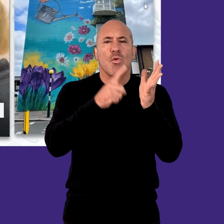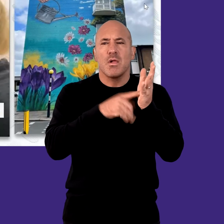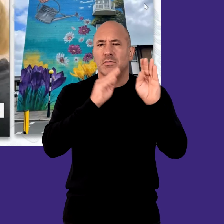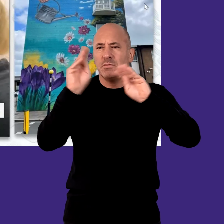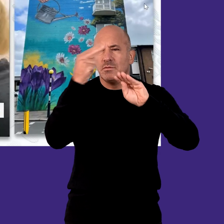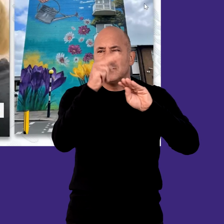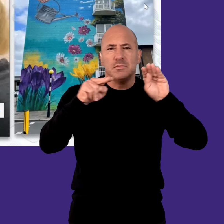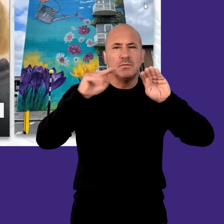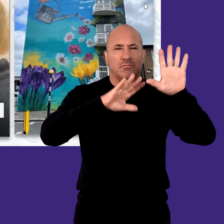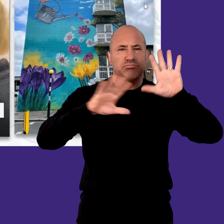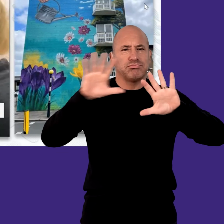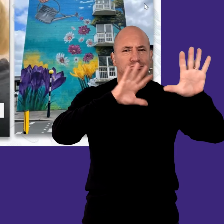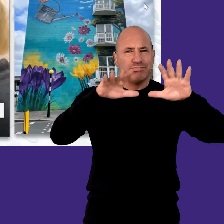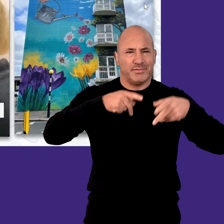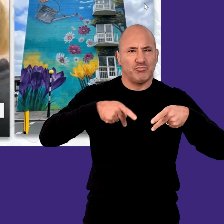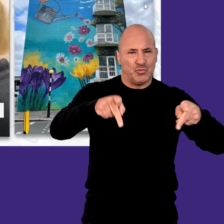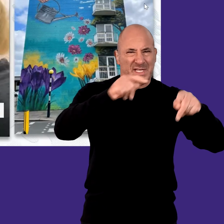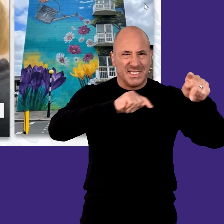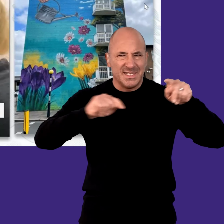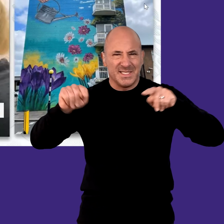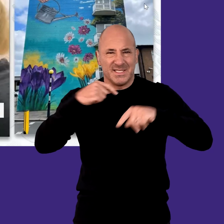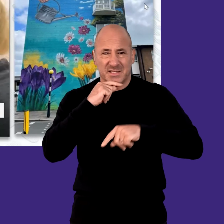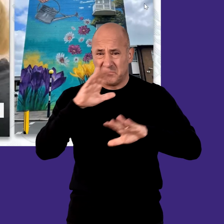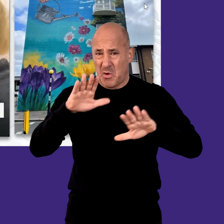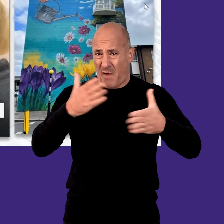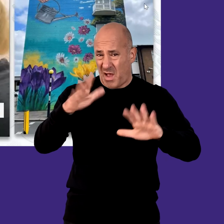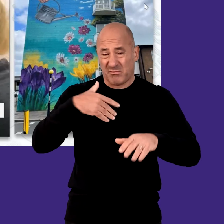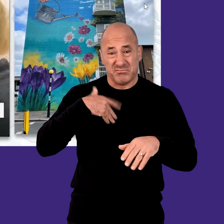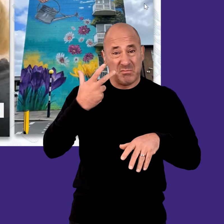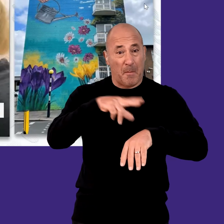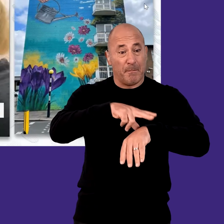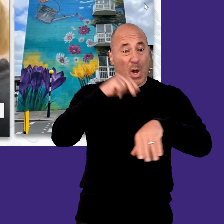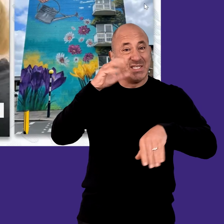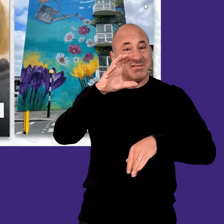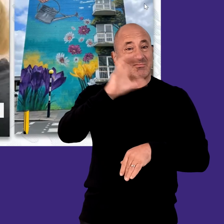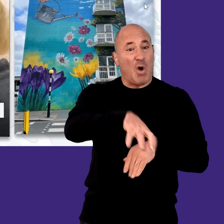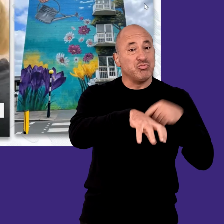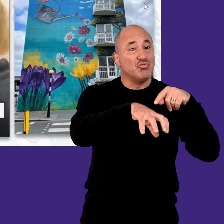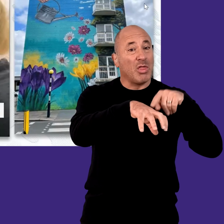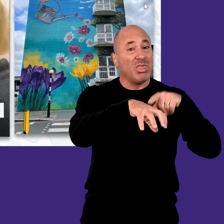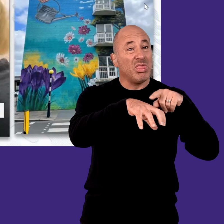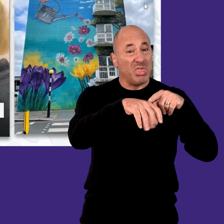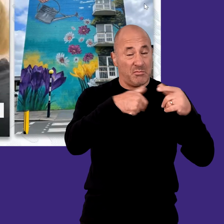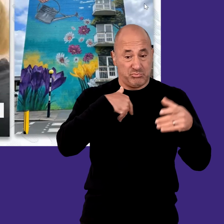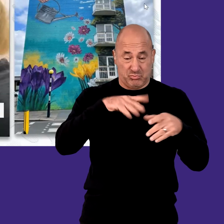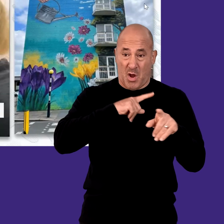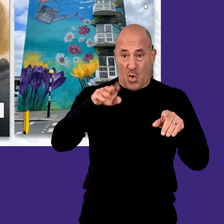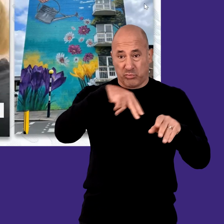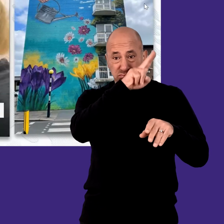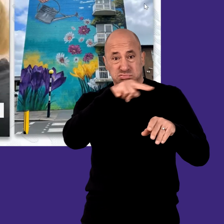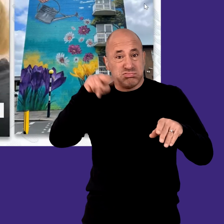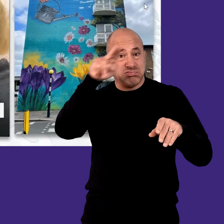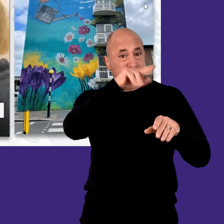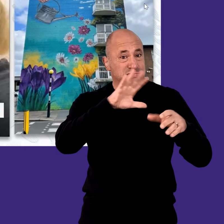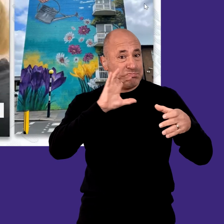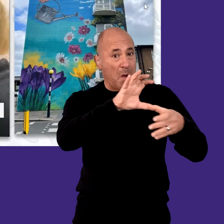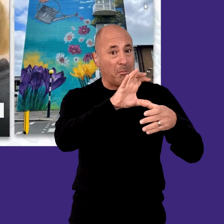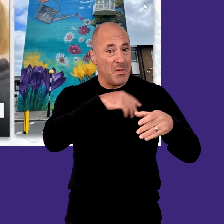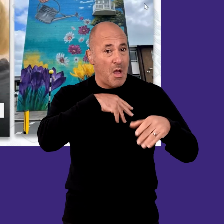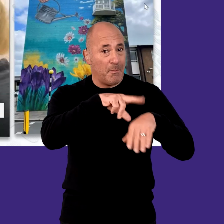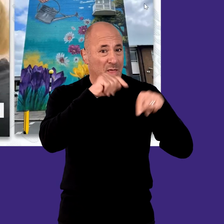of a wider piece where they were looking to increase murals and street art across the city, and we offered the end of our